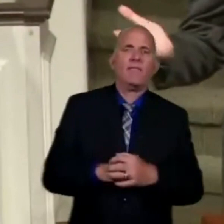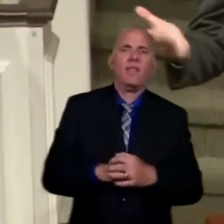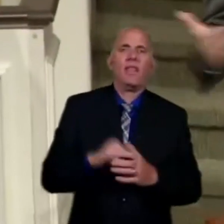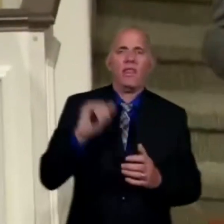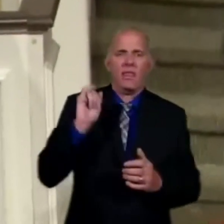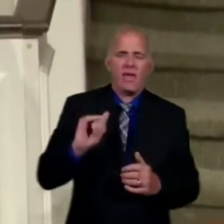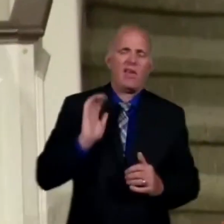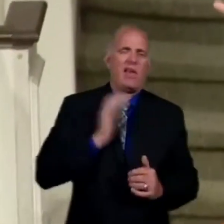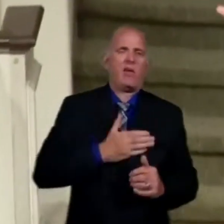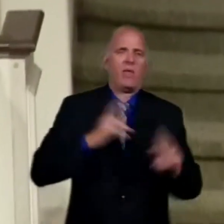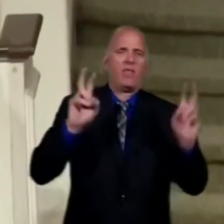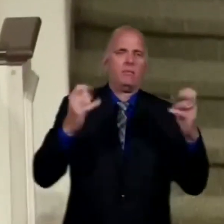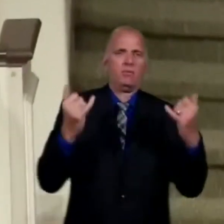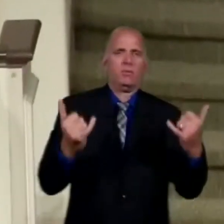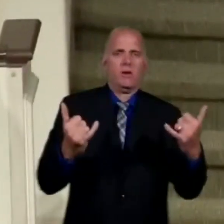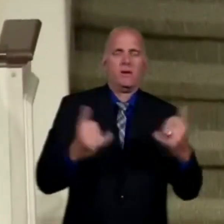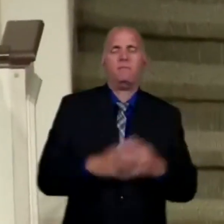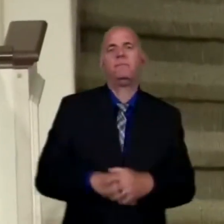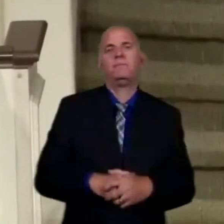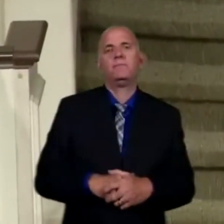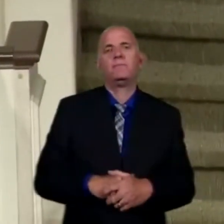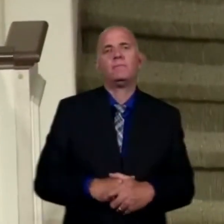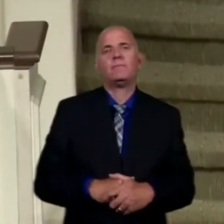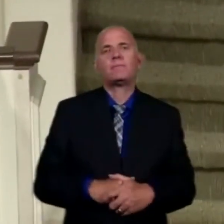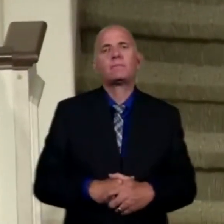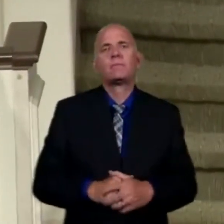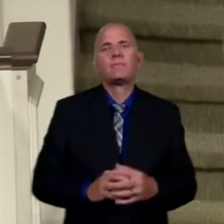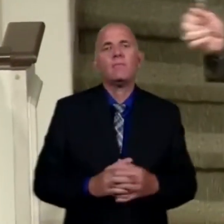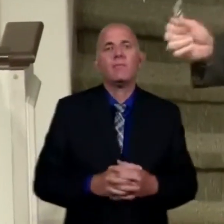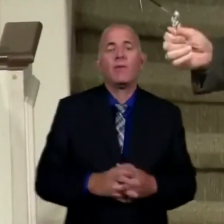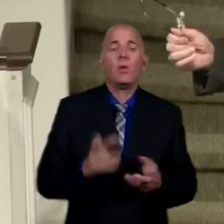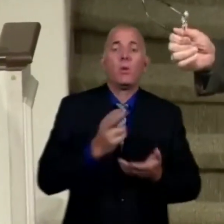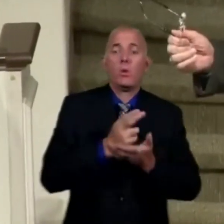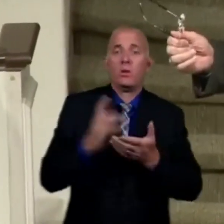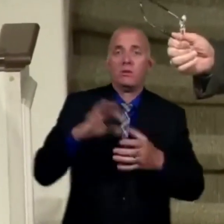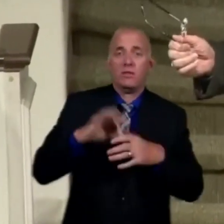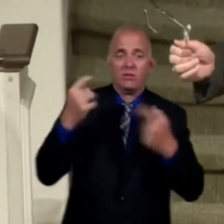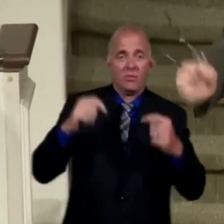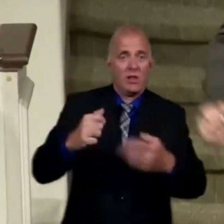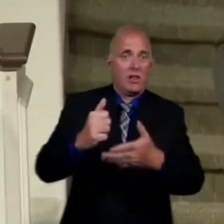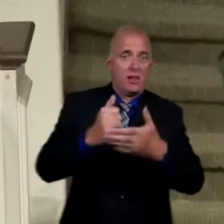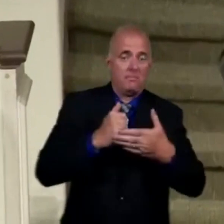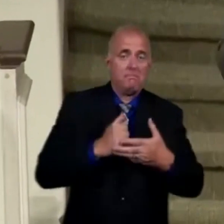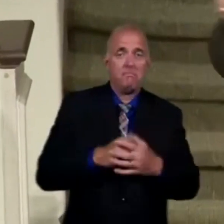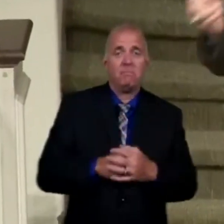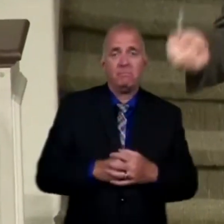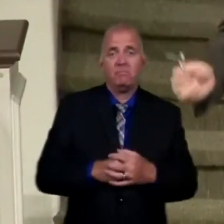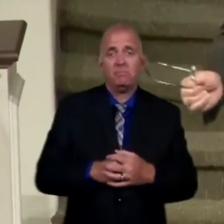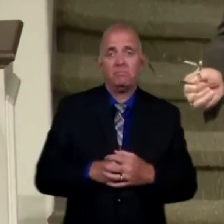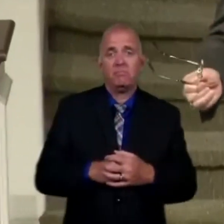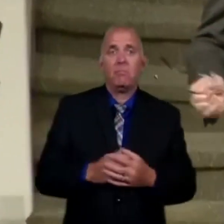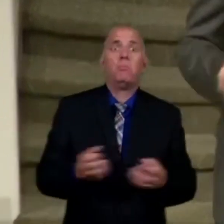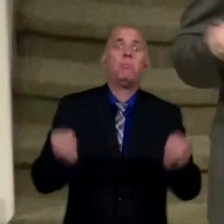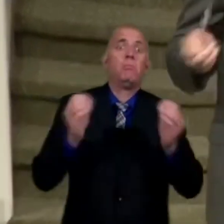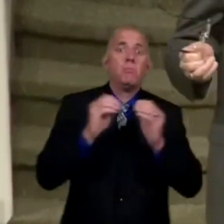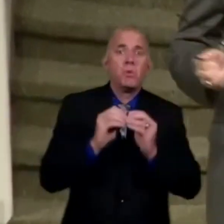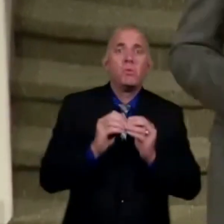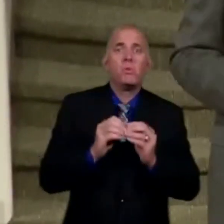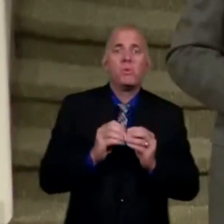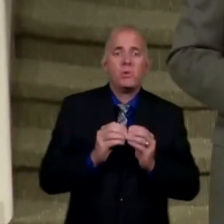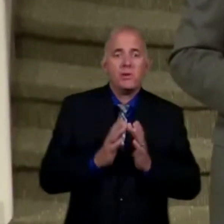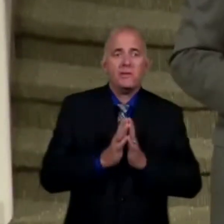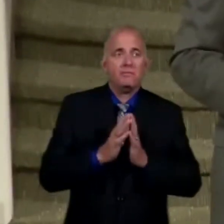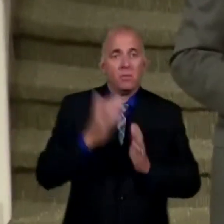day, not by design. I think just because the Holy Spirit's trying to help us to be more